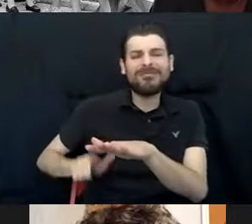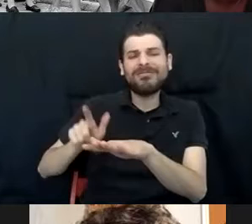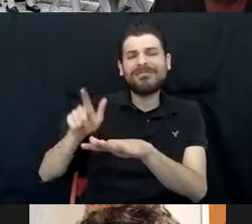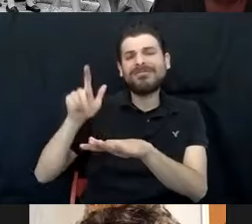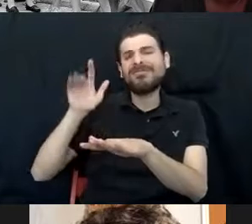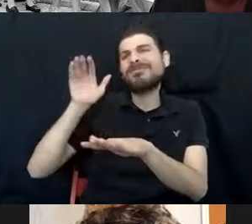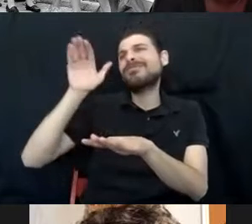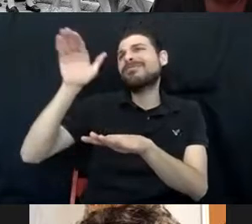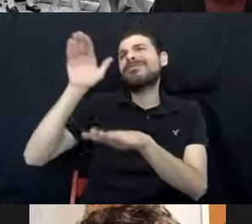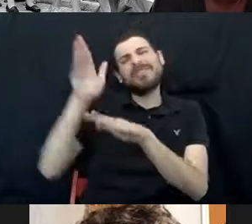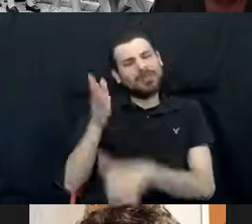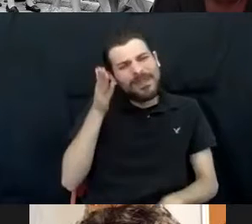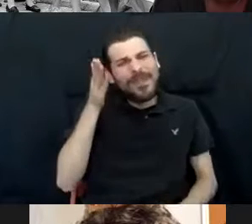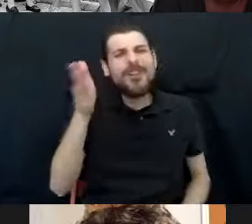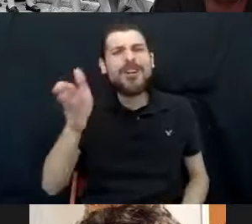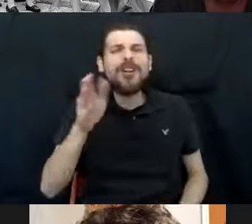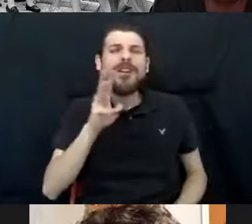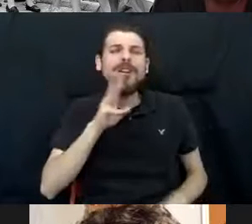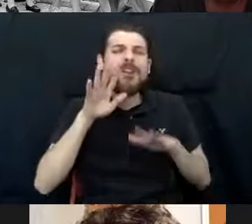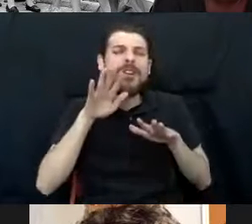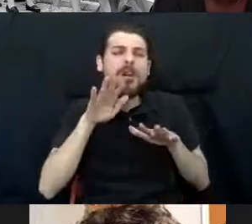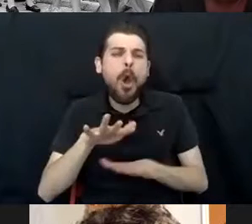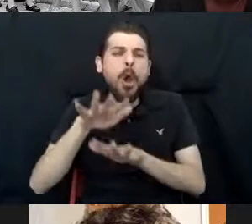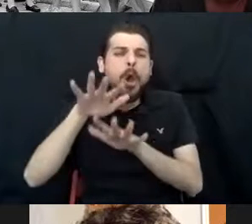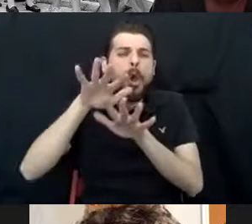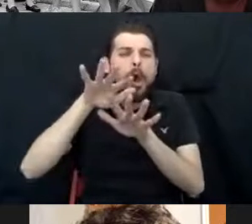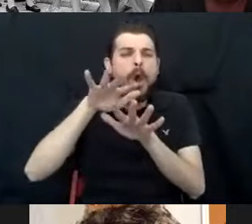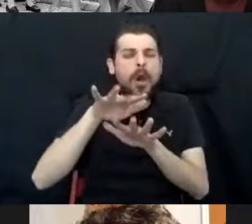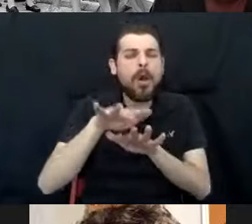in the Mississippi River,